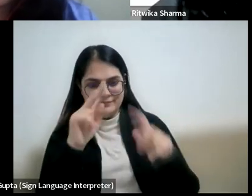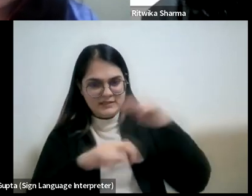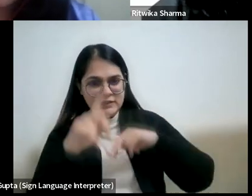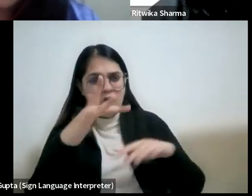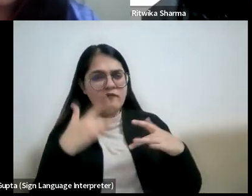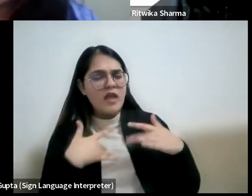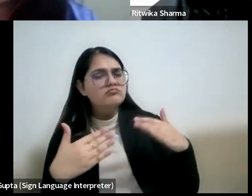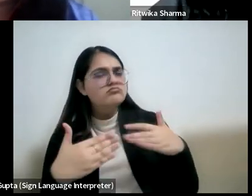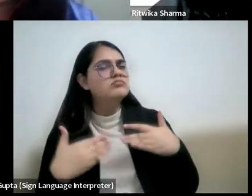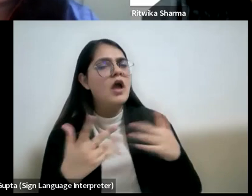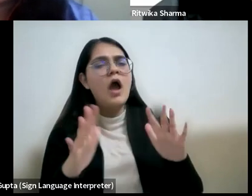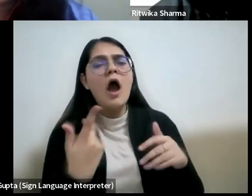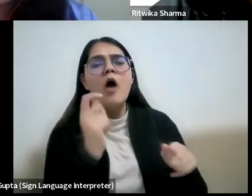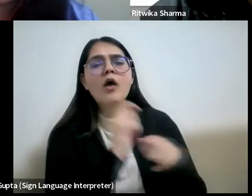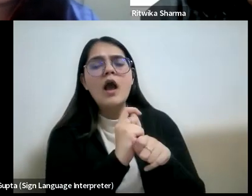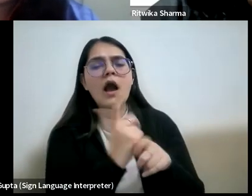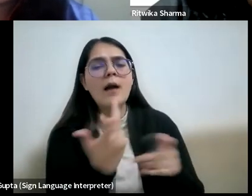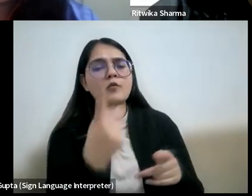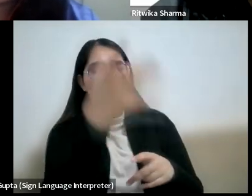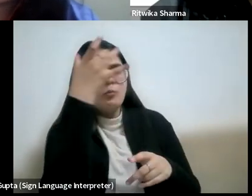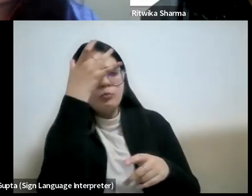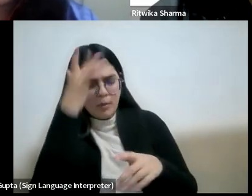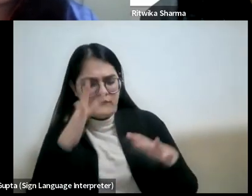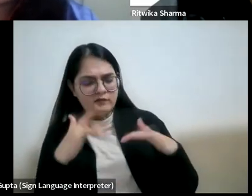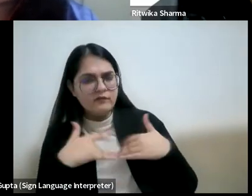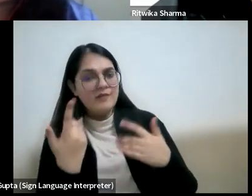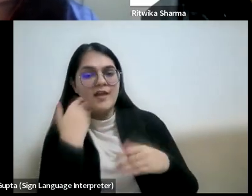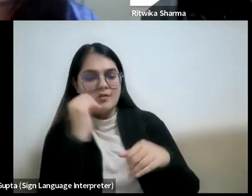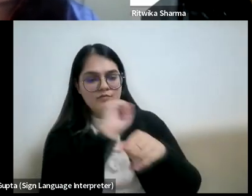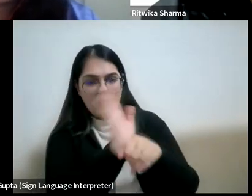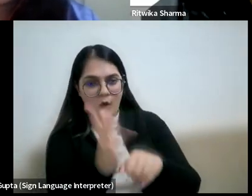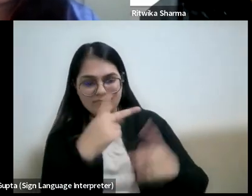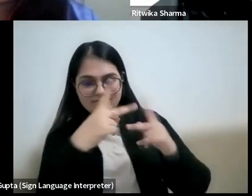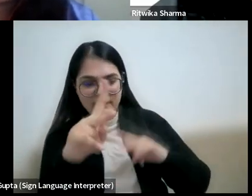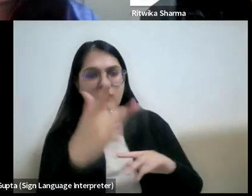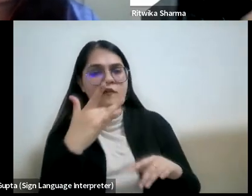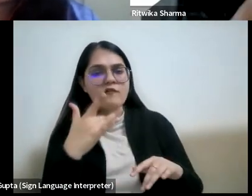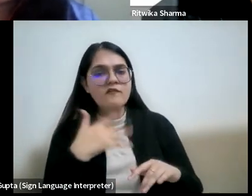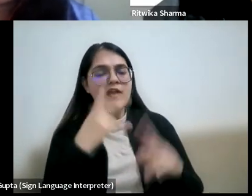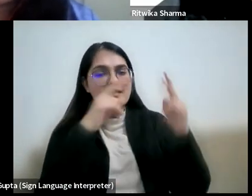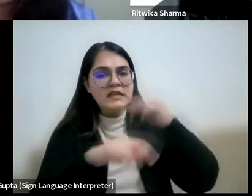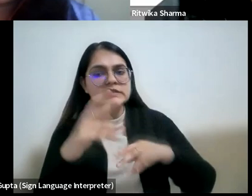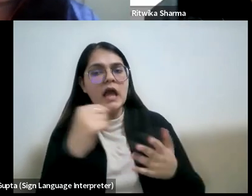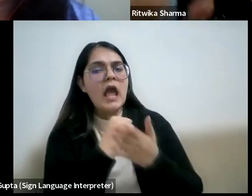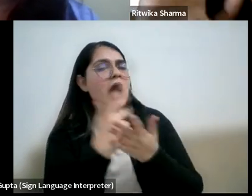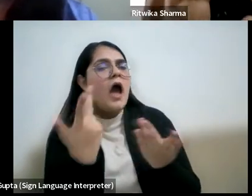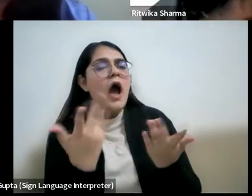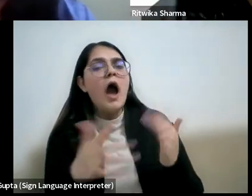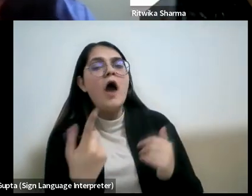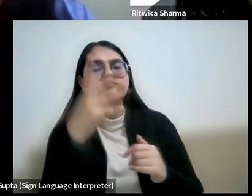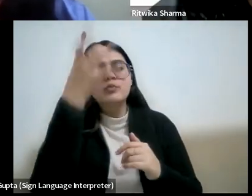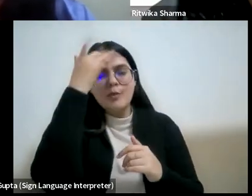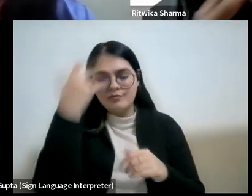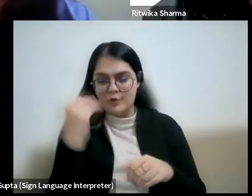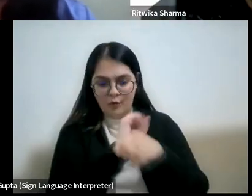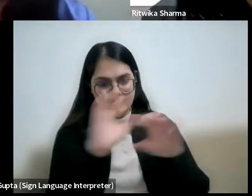pandemic began. And so what were the challenges posed by the pandemic in your fieldwork component of your research? More importantly, what were the curveballs that the pandemic sent